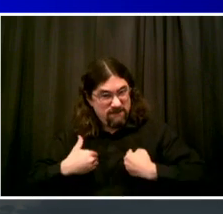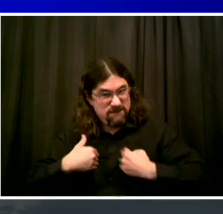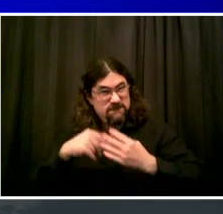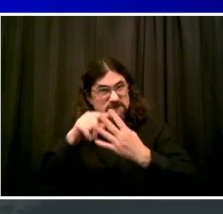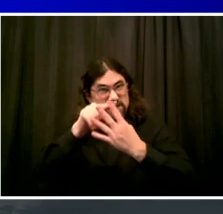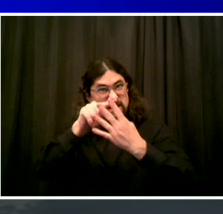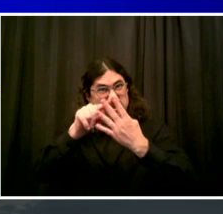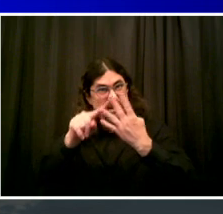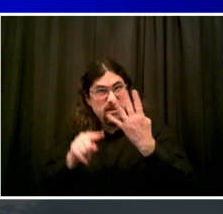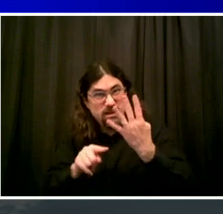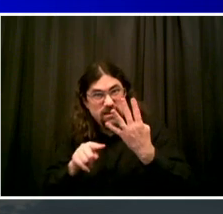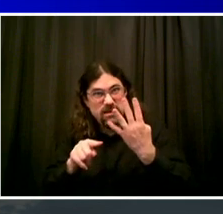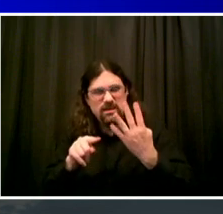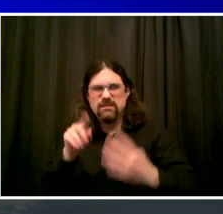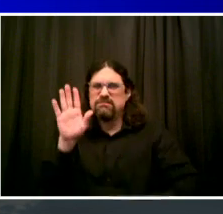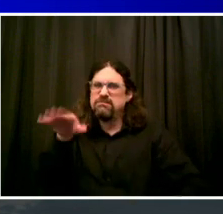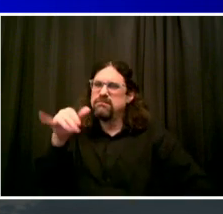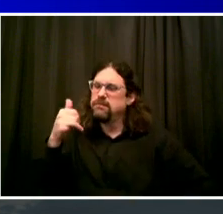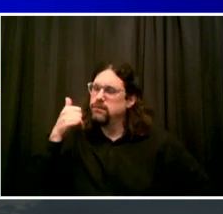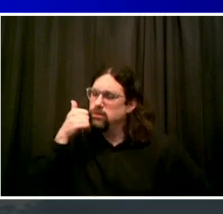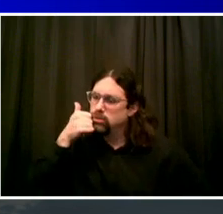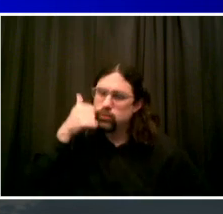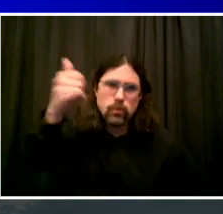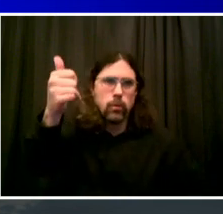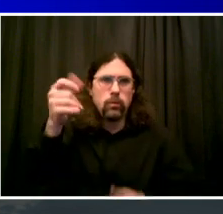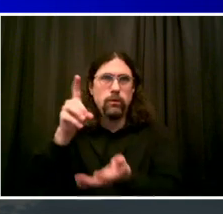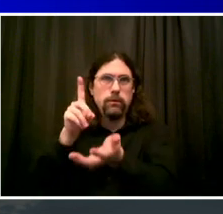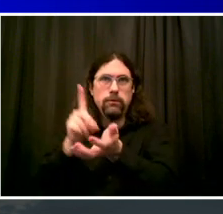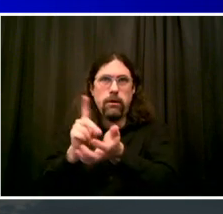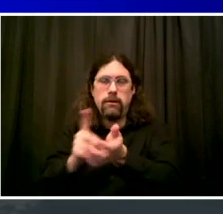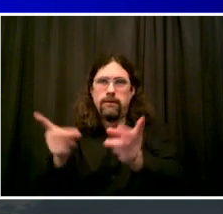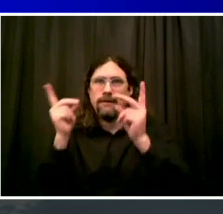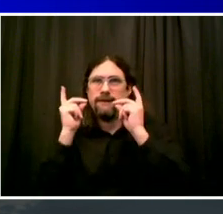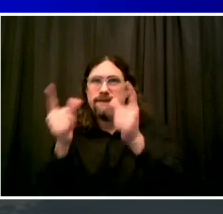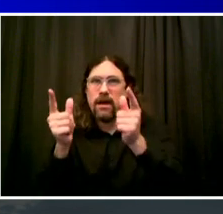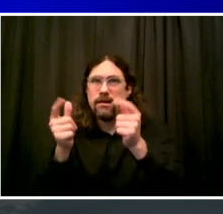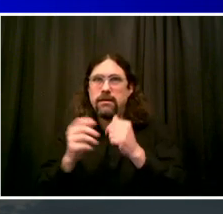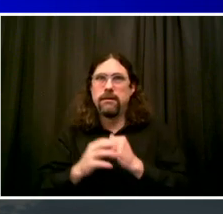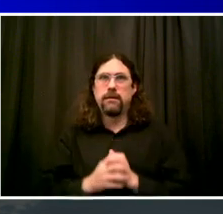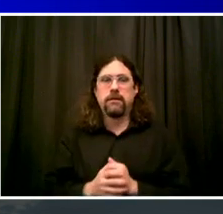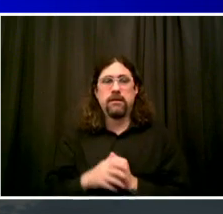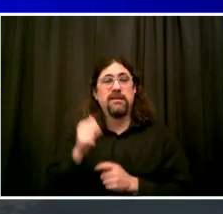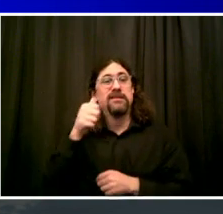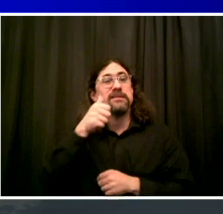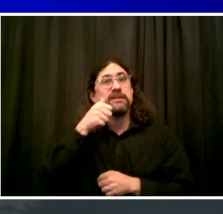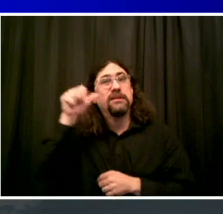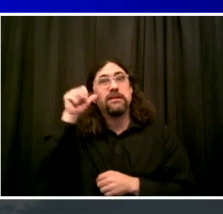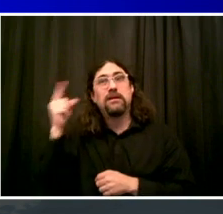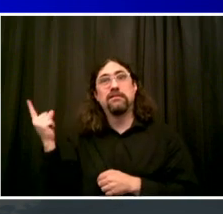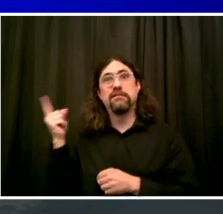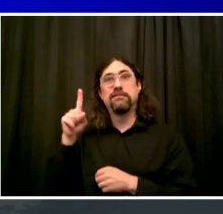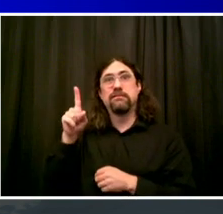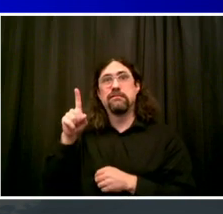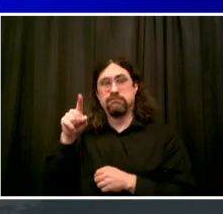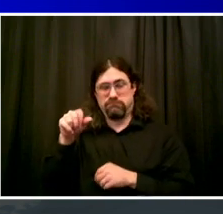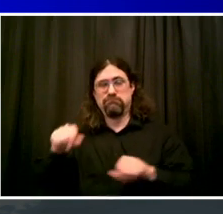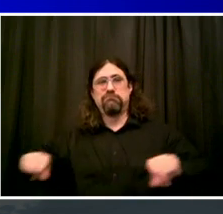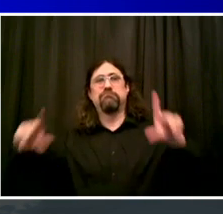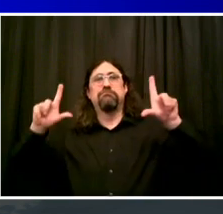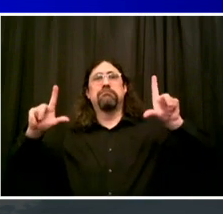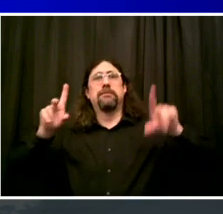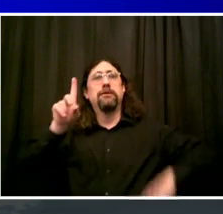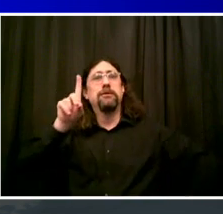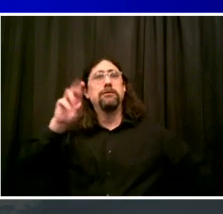understand. If your child is off, if your child doesn't have energy, if your child is not themselves and has at least one of